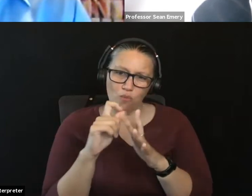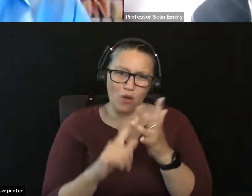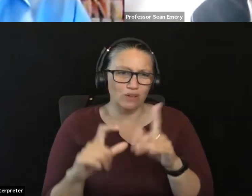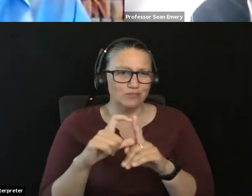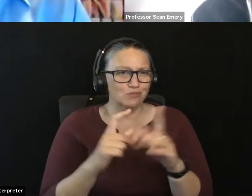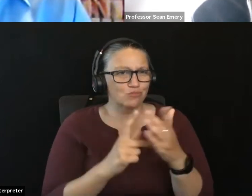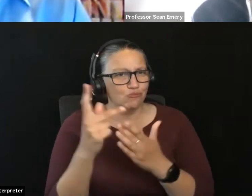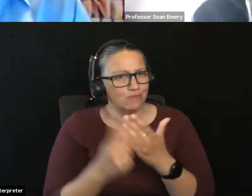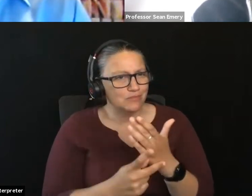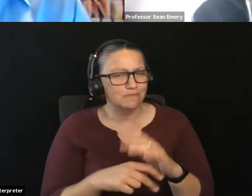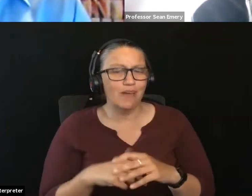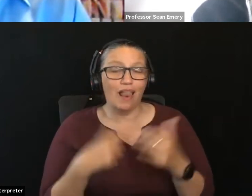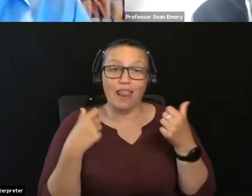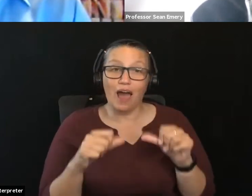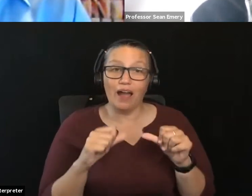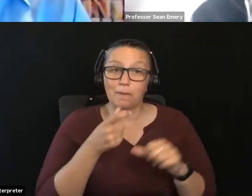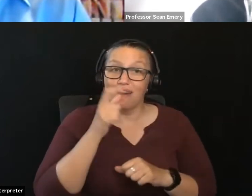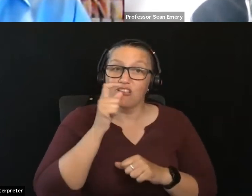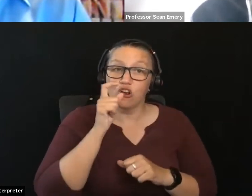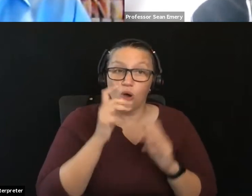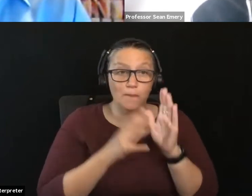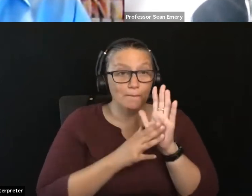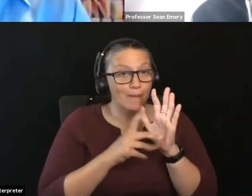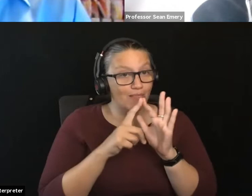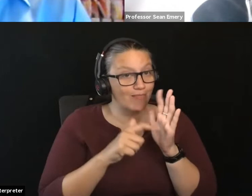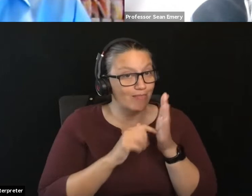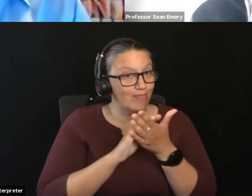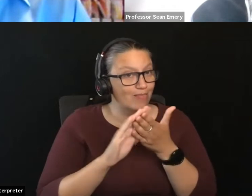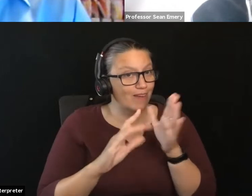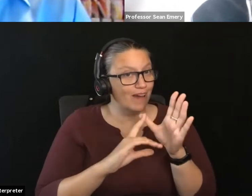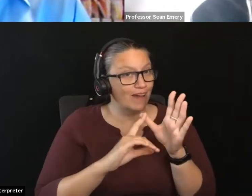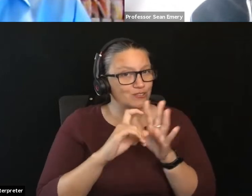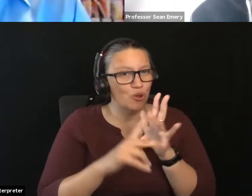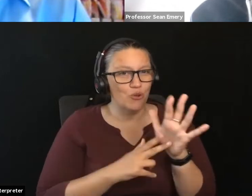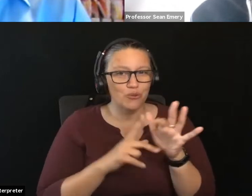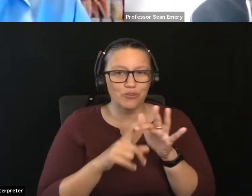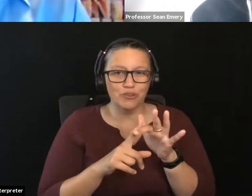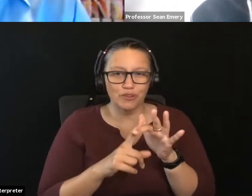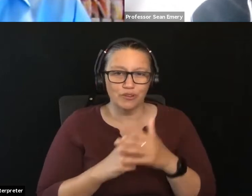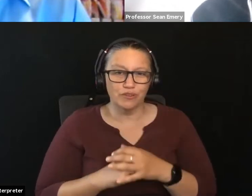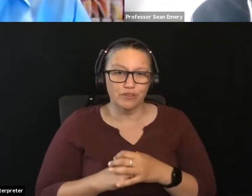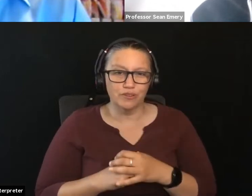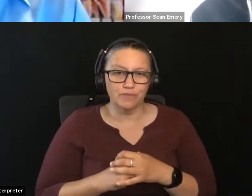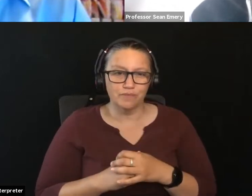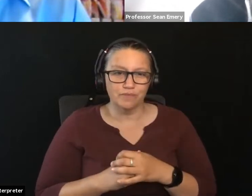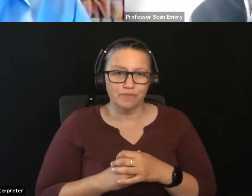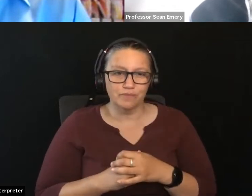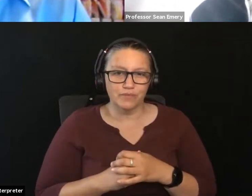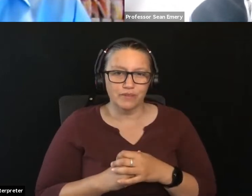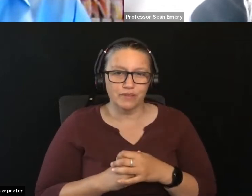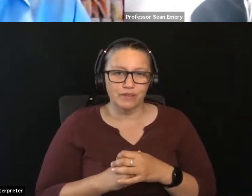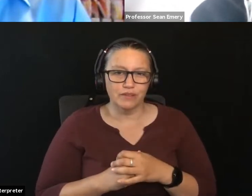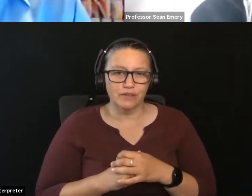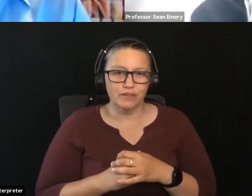programs are one such example that there's familiarity, certainly in Australia. Could you perhaps describe why